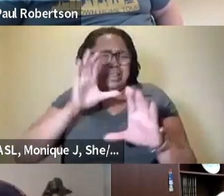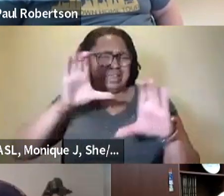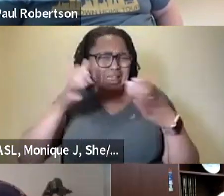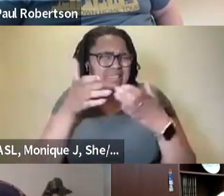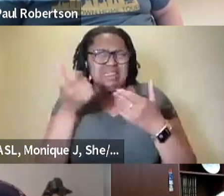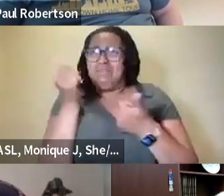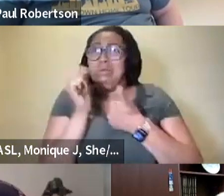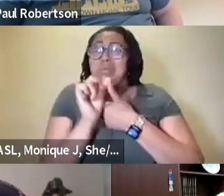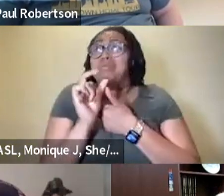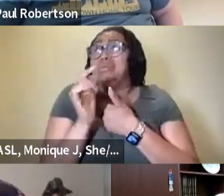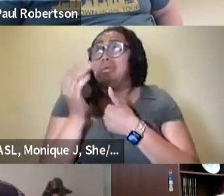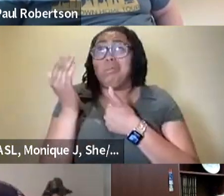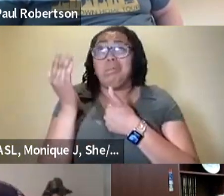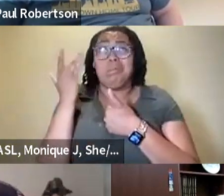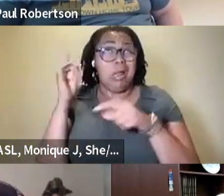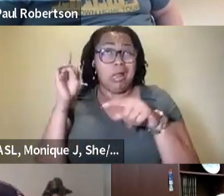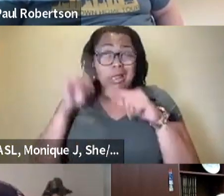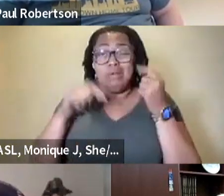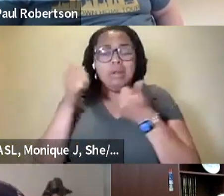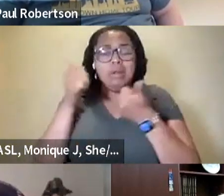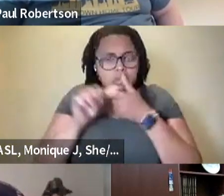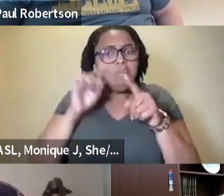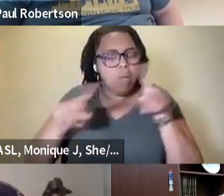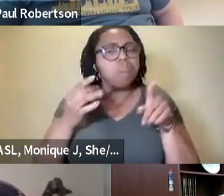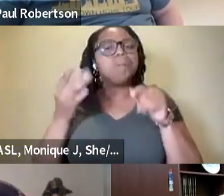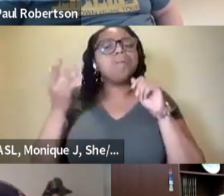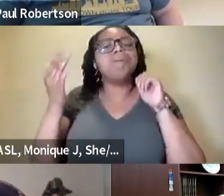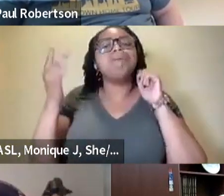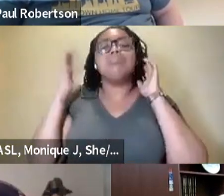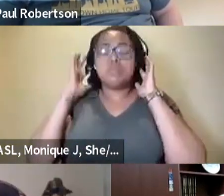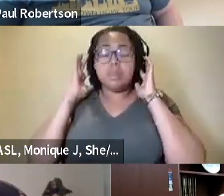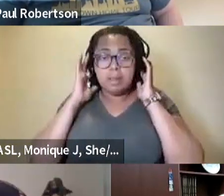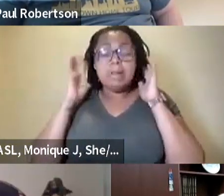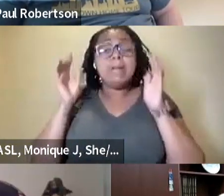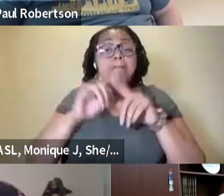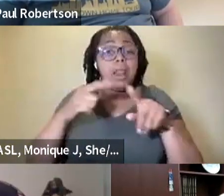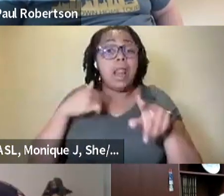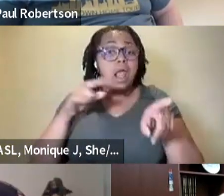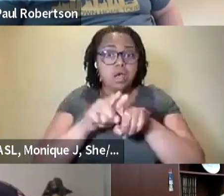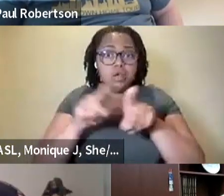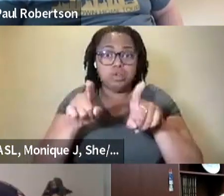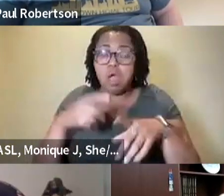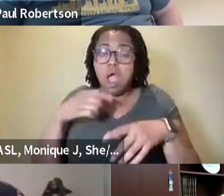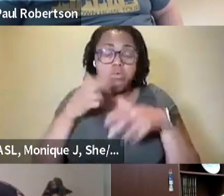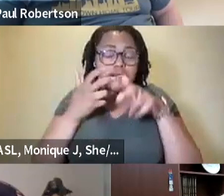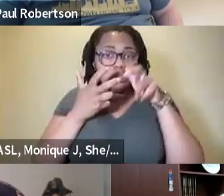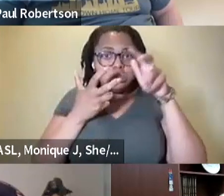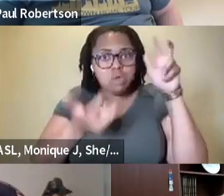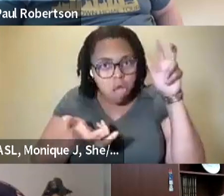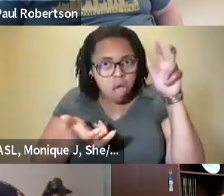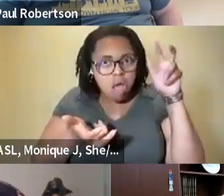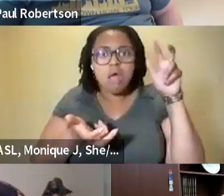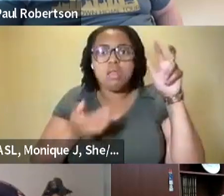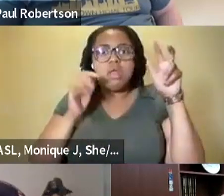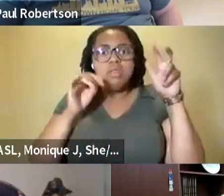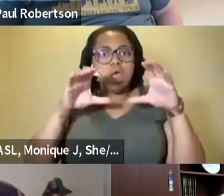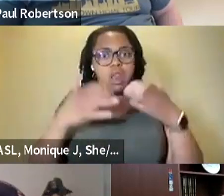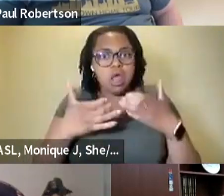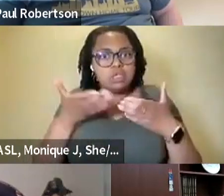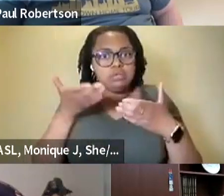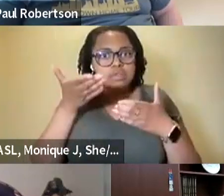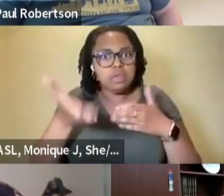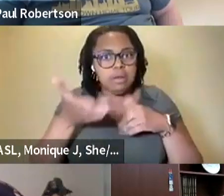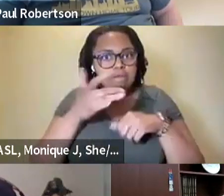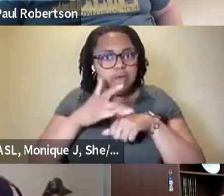was, but it was a very long time ago. And I was floored that this class even existed.